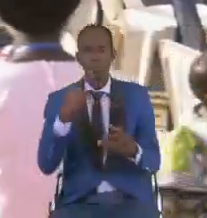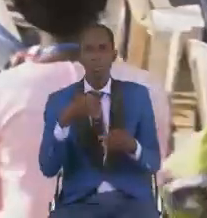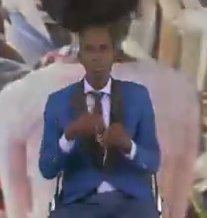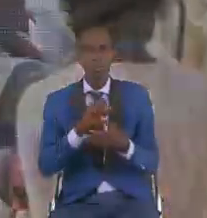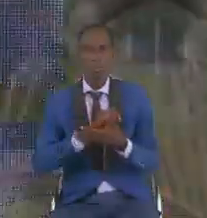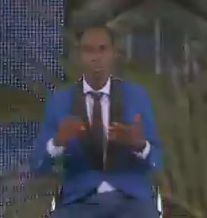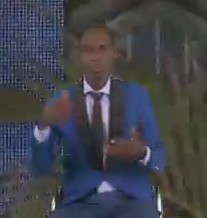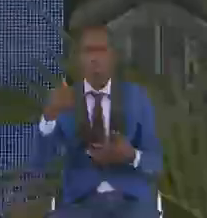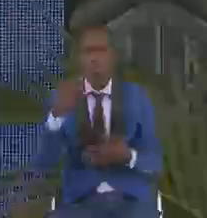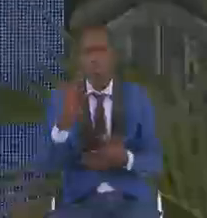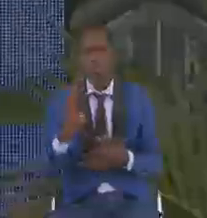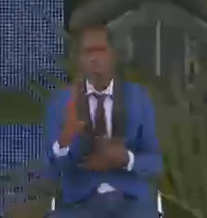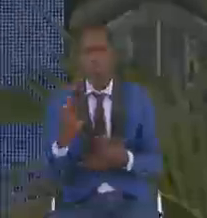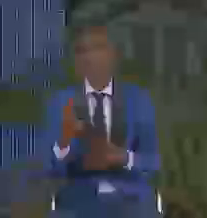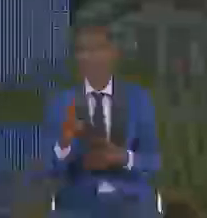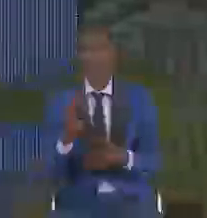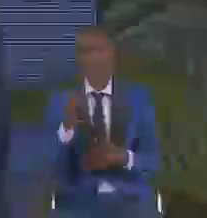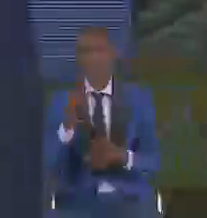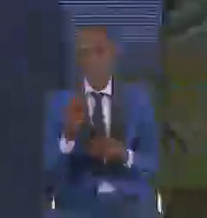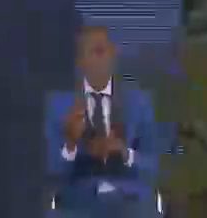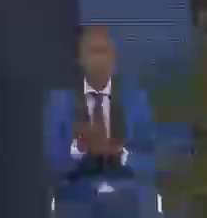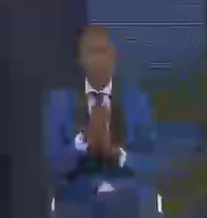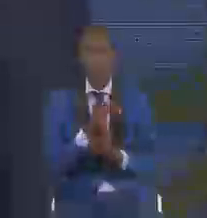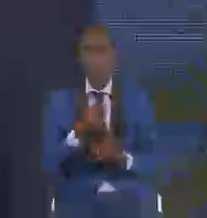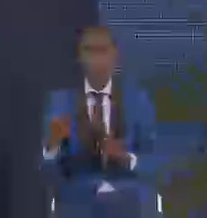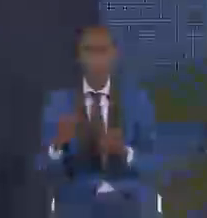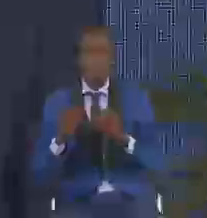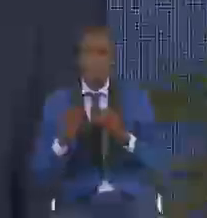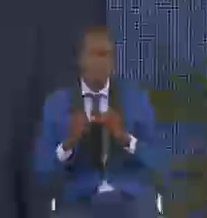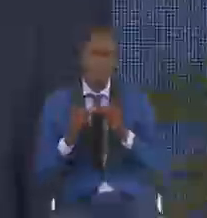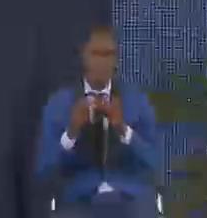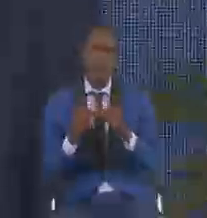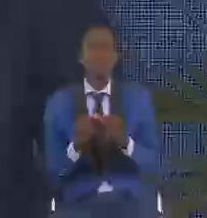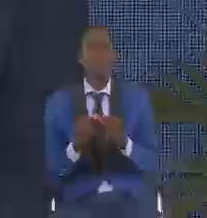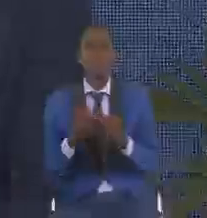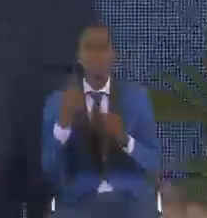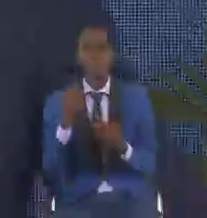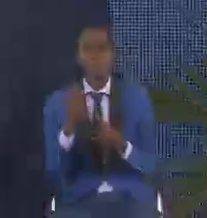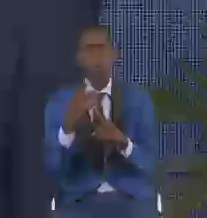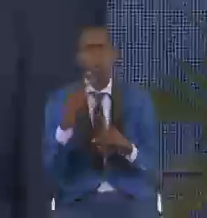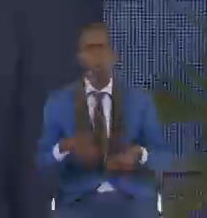it says, holding forth the word of life,